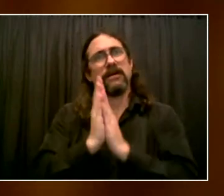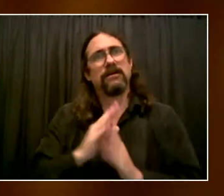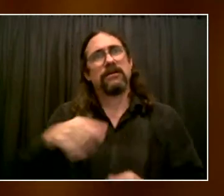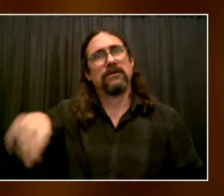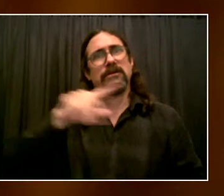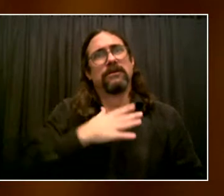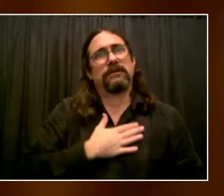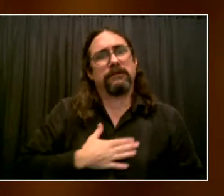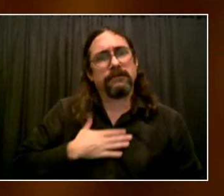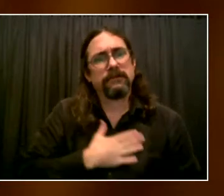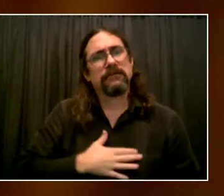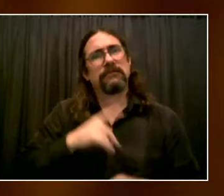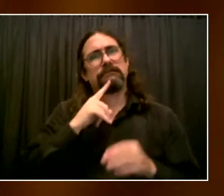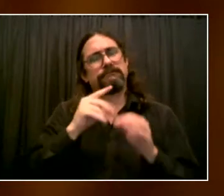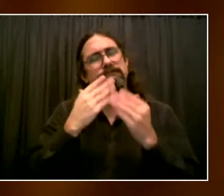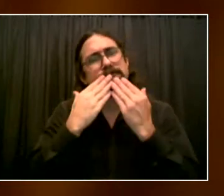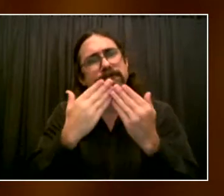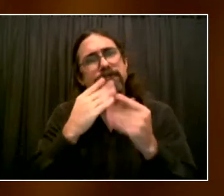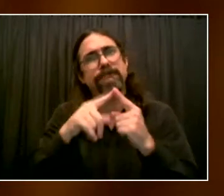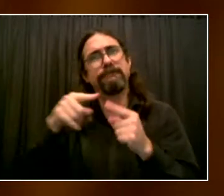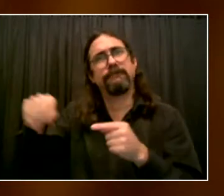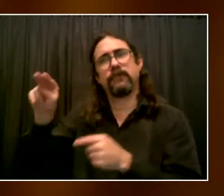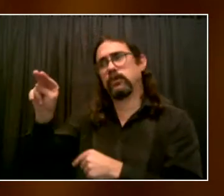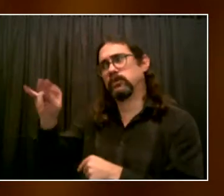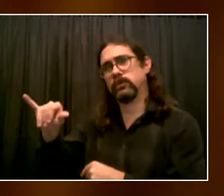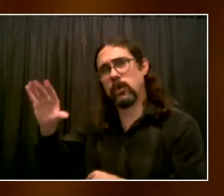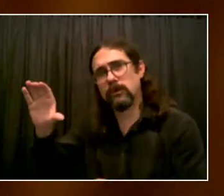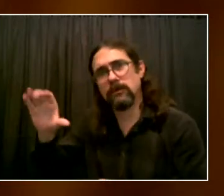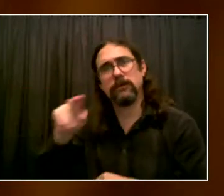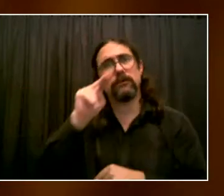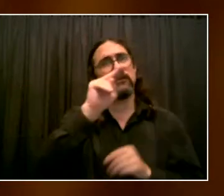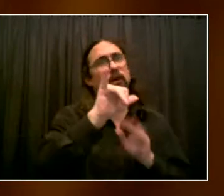federal government on vaccines, combination of